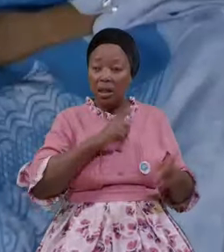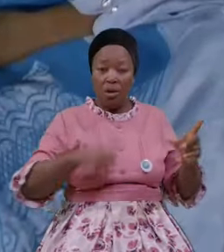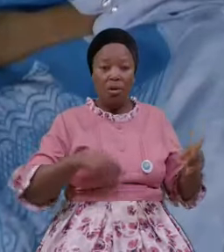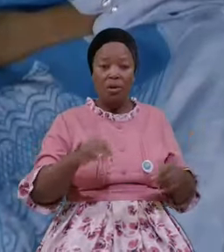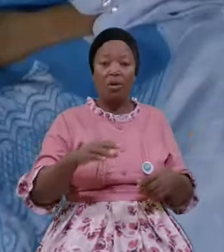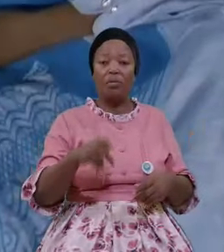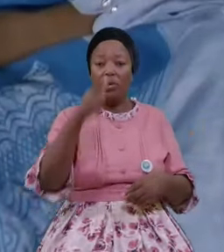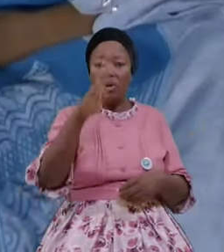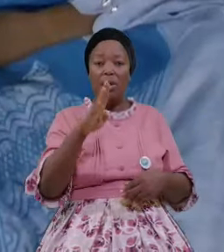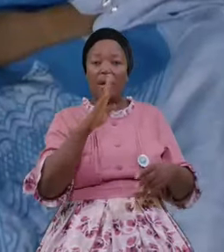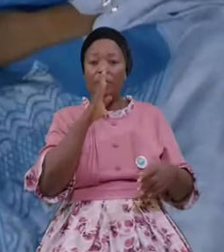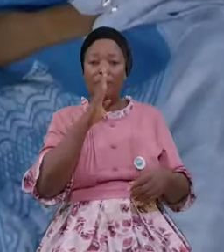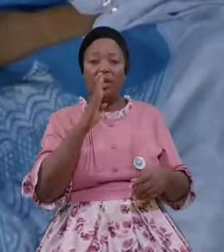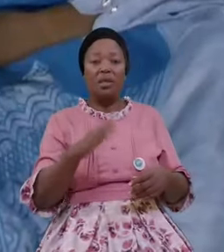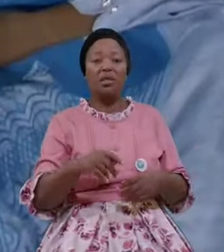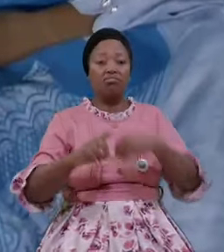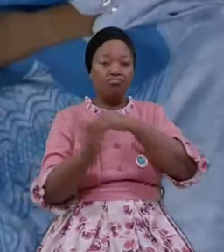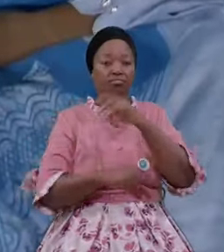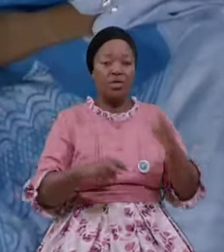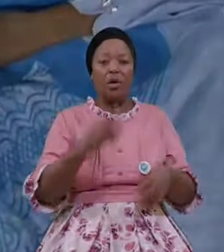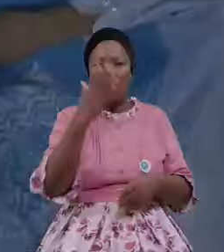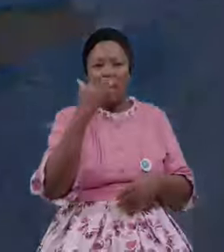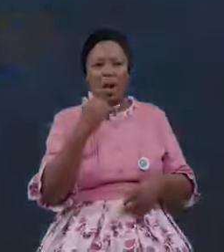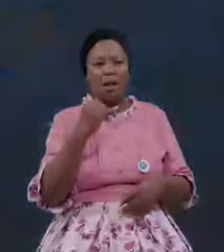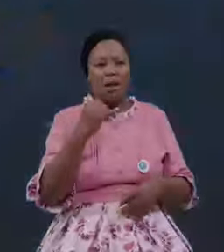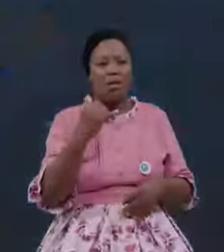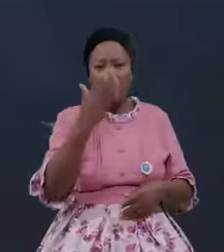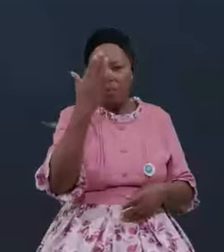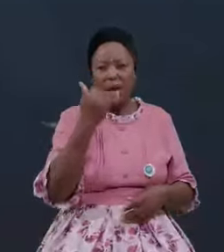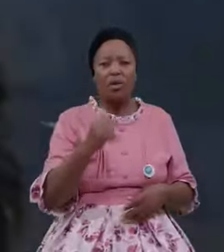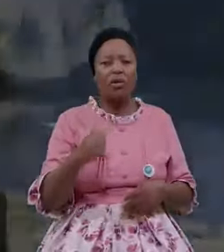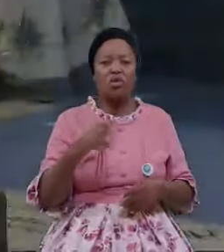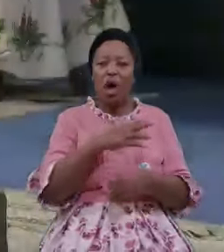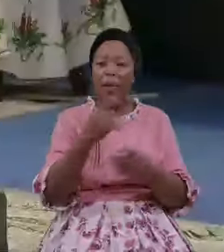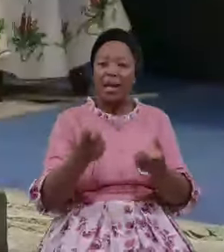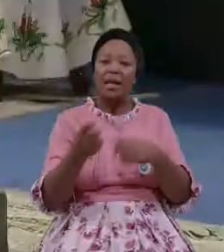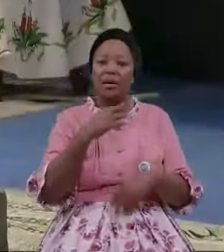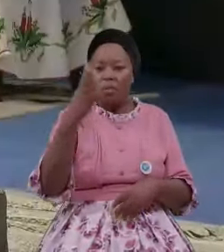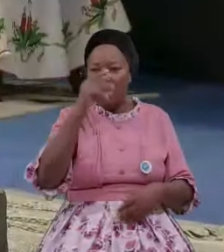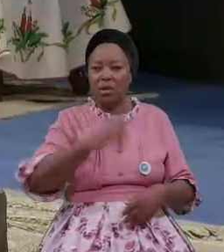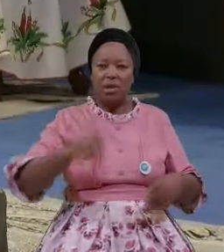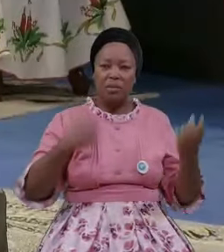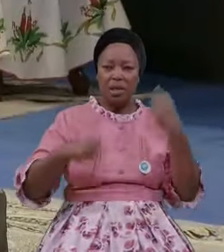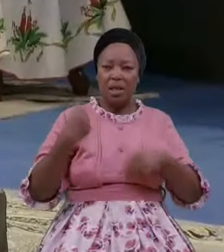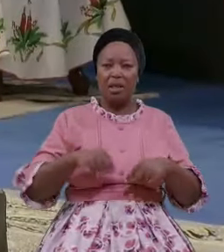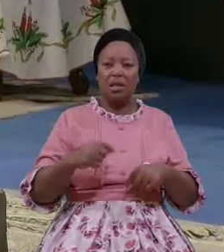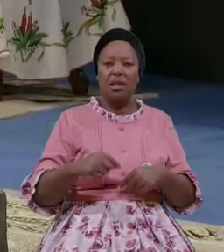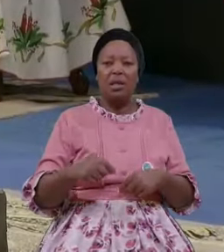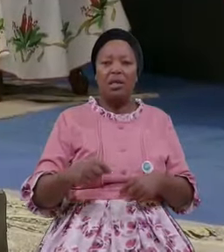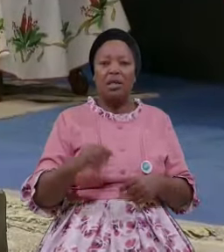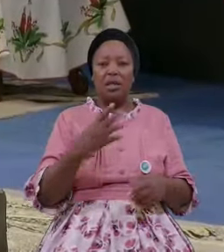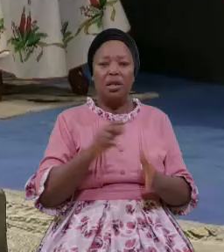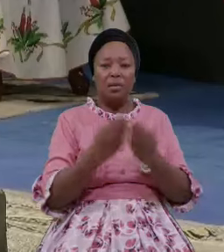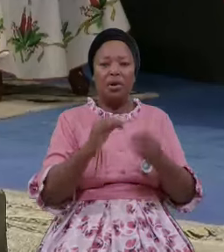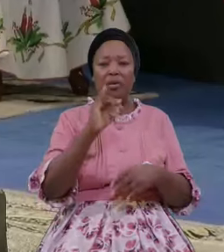smitten. Why? Why was he smitten? Isaiah chapter 53. And I'm